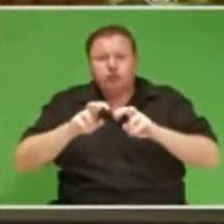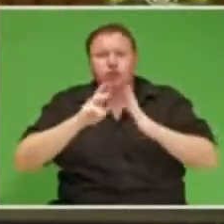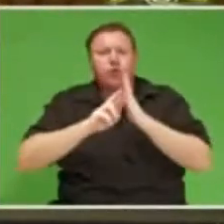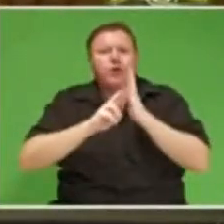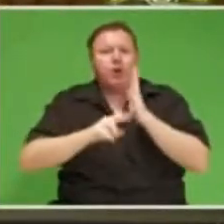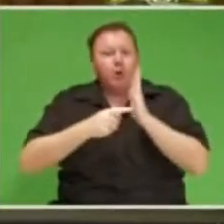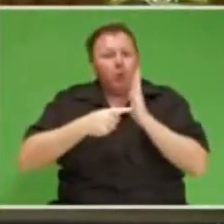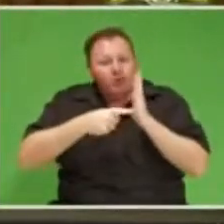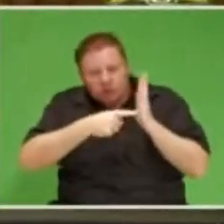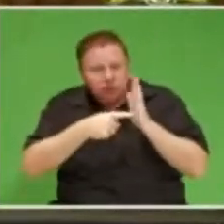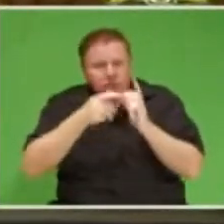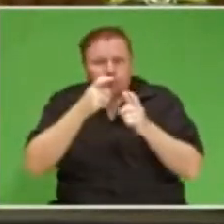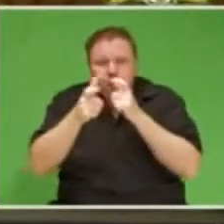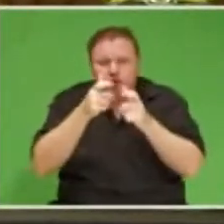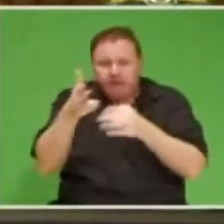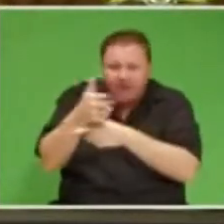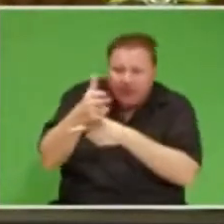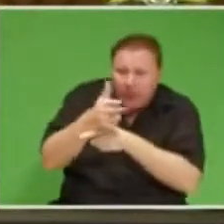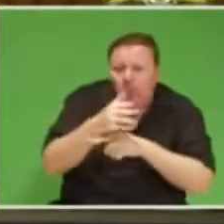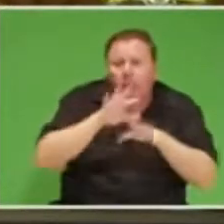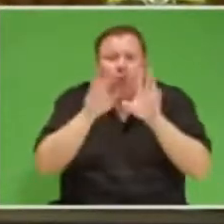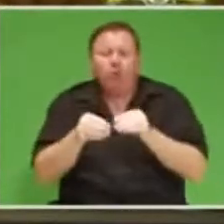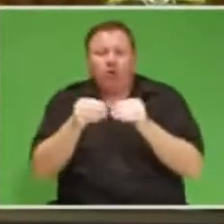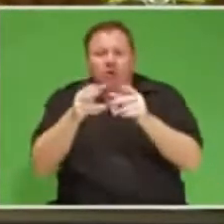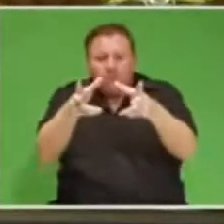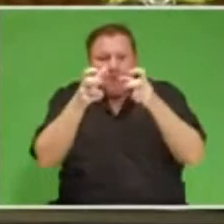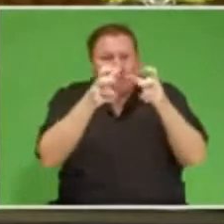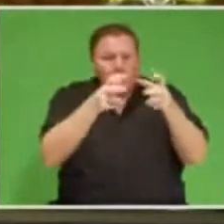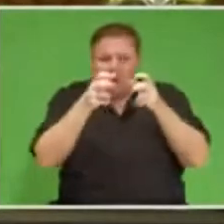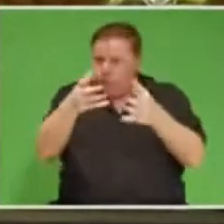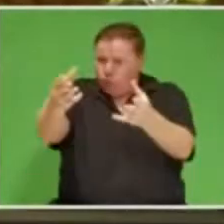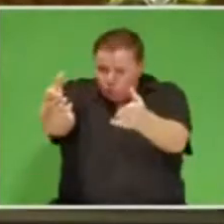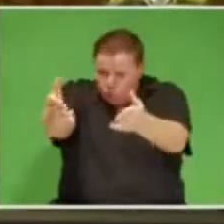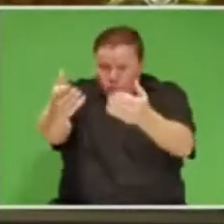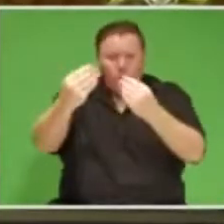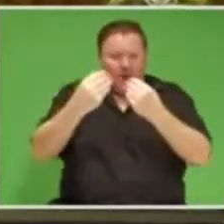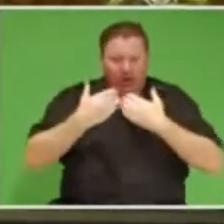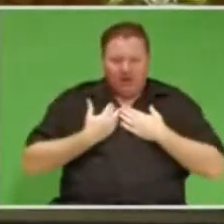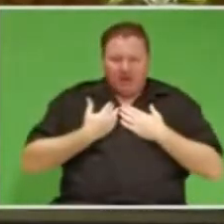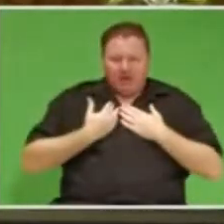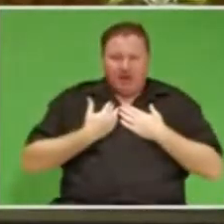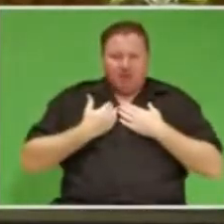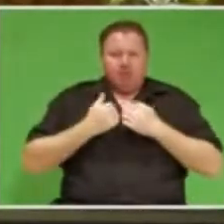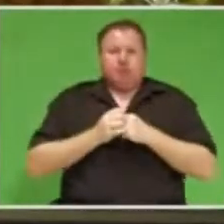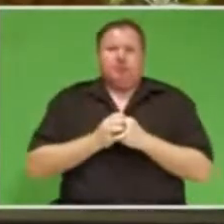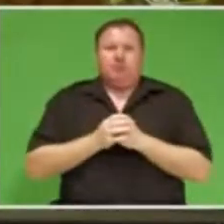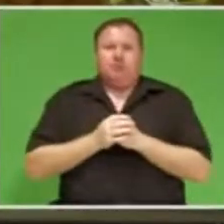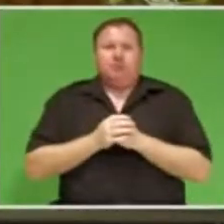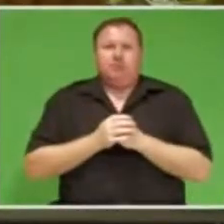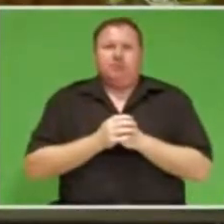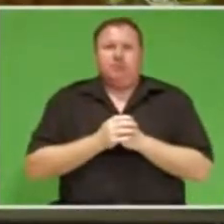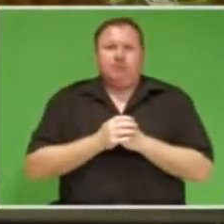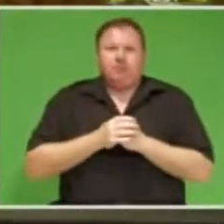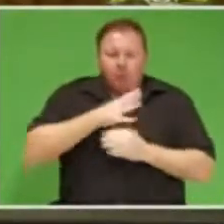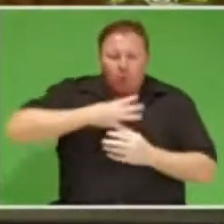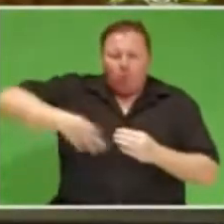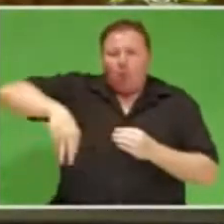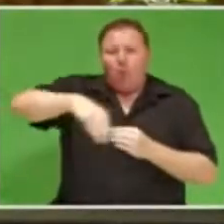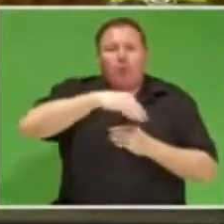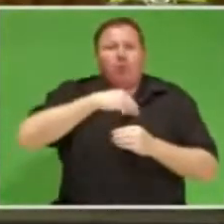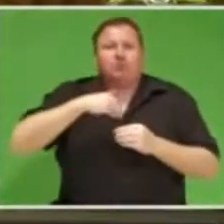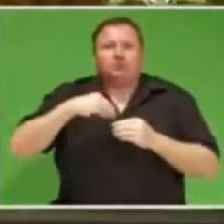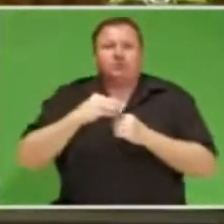recordings and observe for ourselves, both you and us from our side.